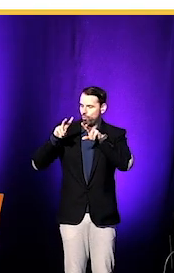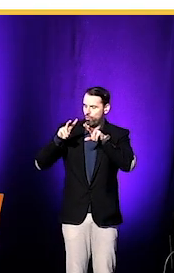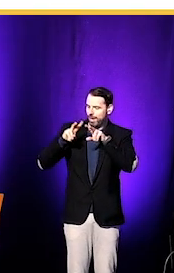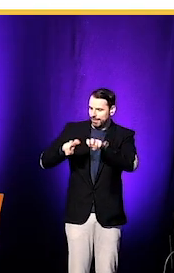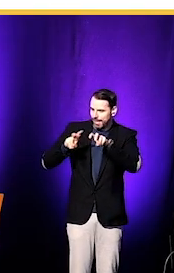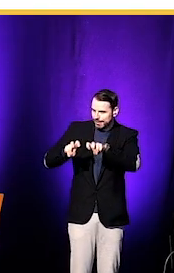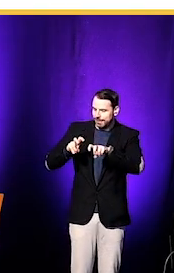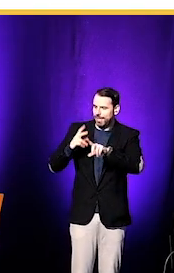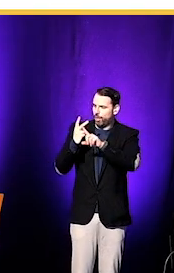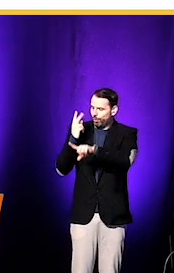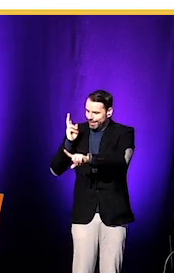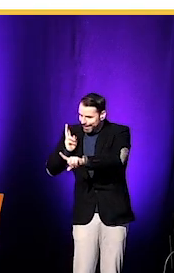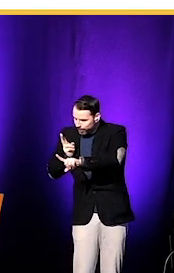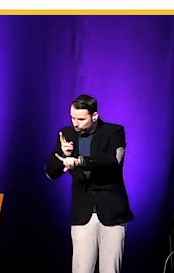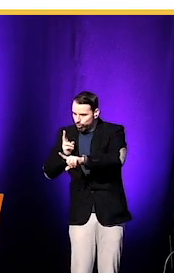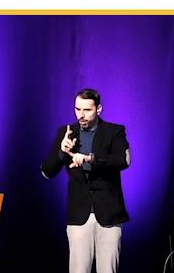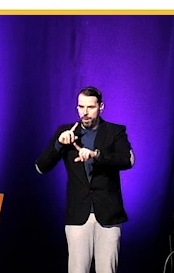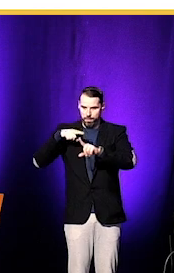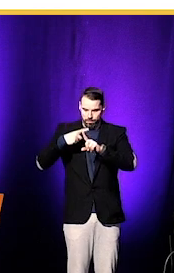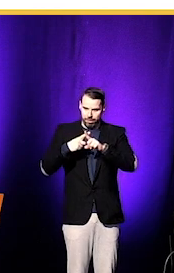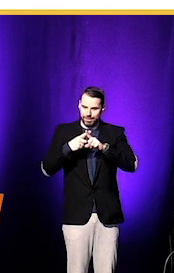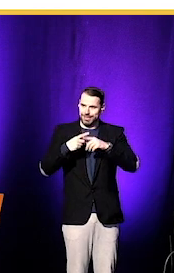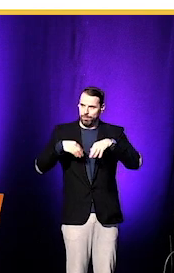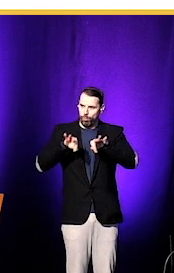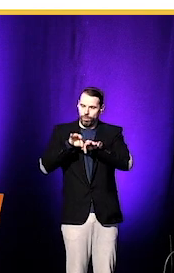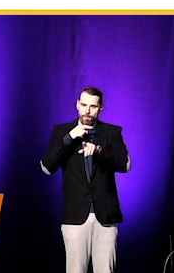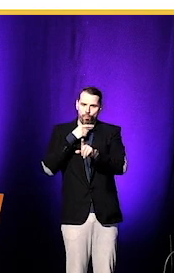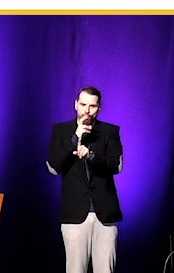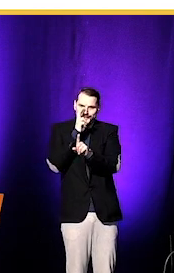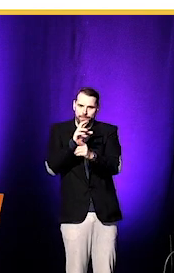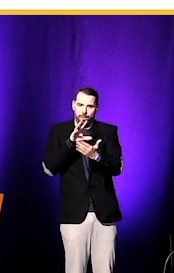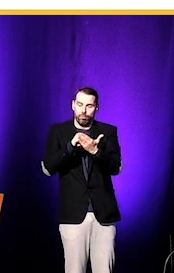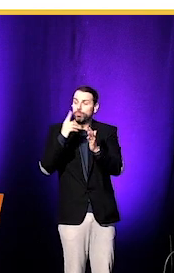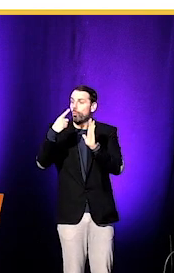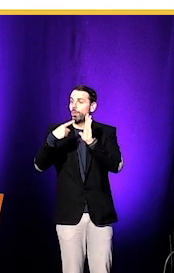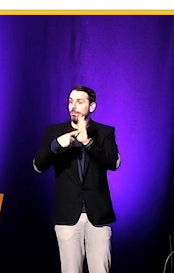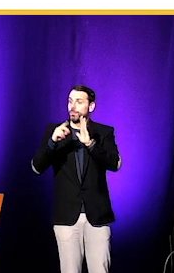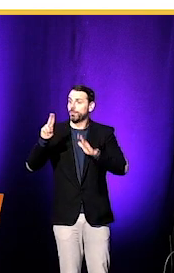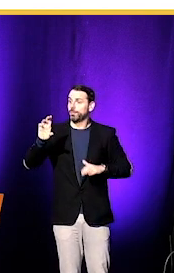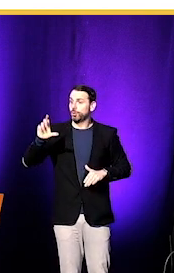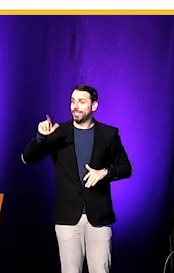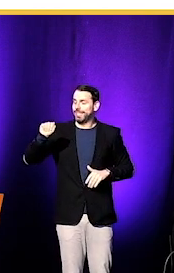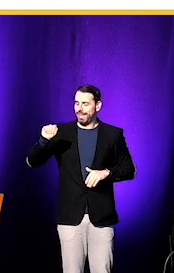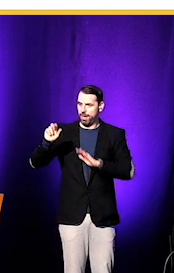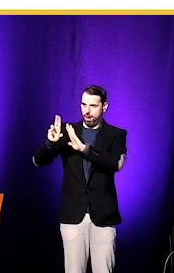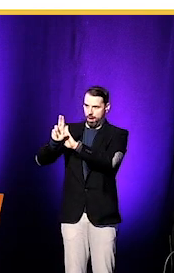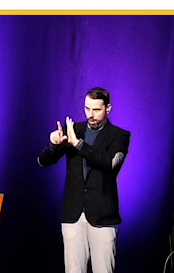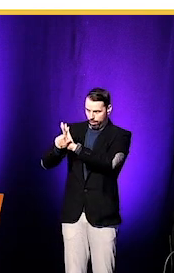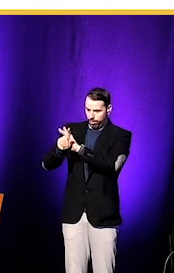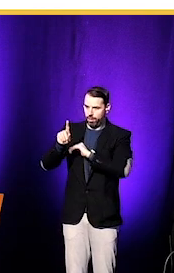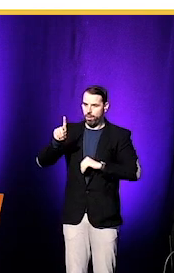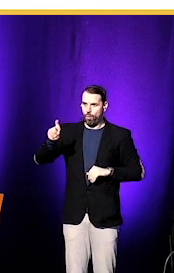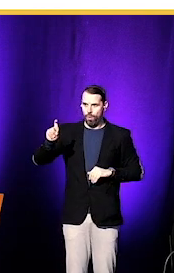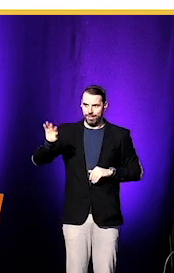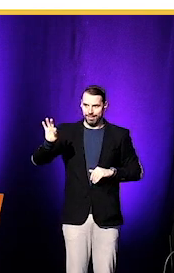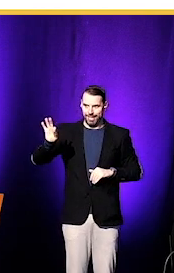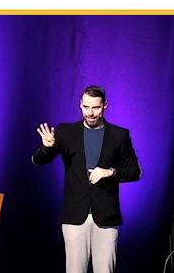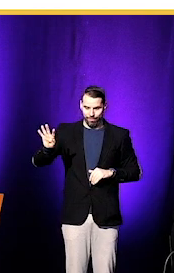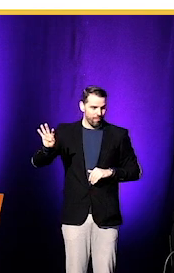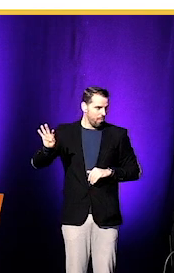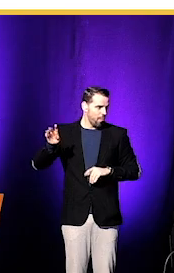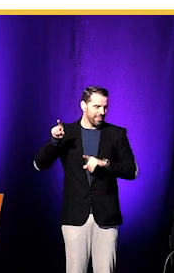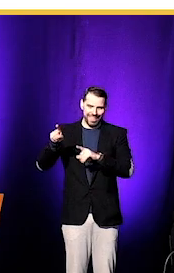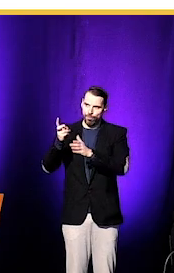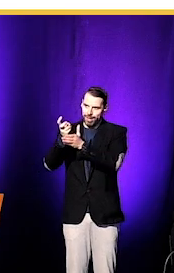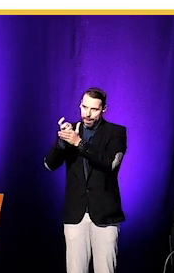iteration toward meaningful and respectful learning. For example, the UCLA UGs in 194, who were immersed in